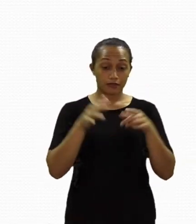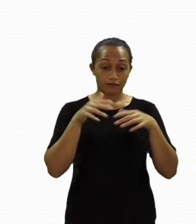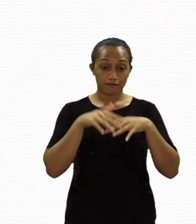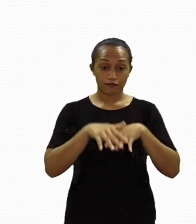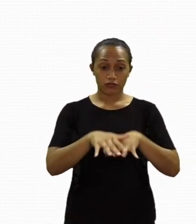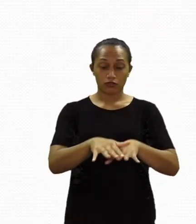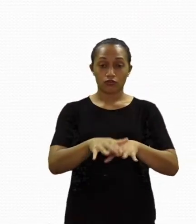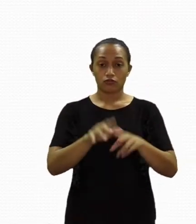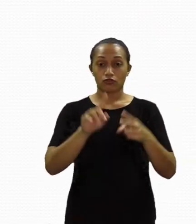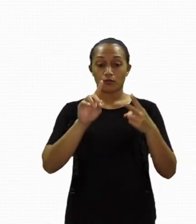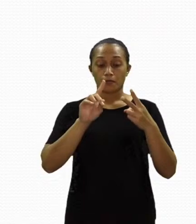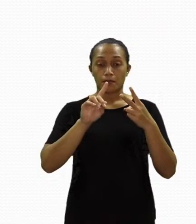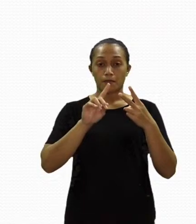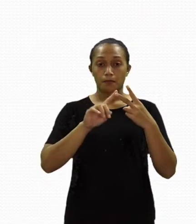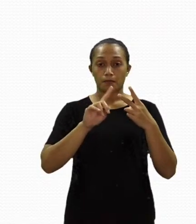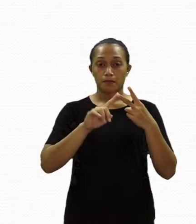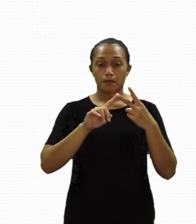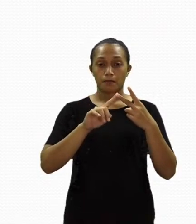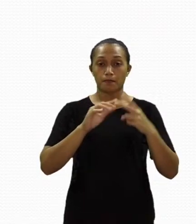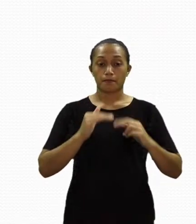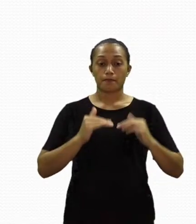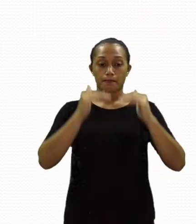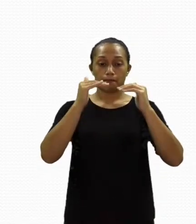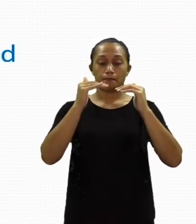B. Increase blood volume.